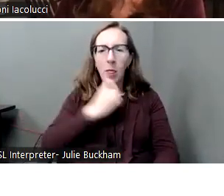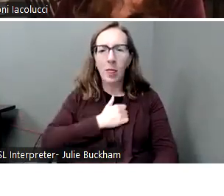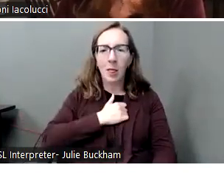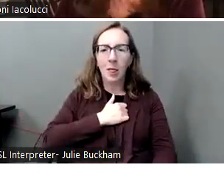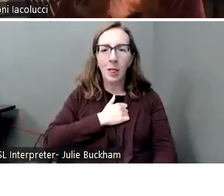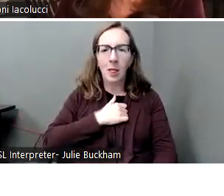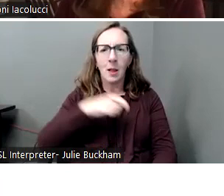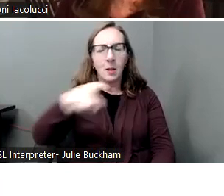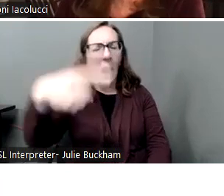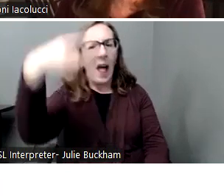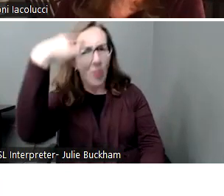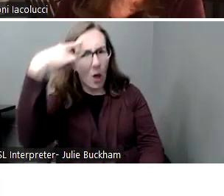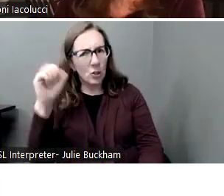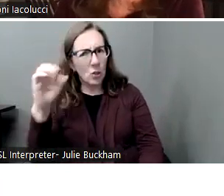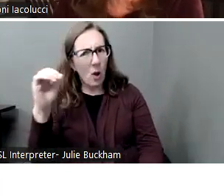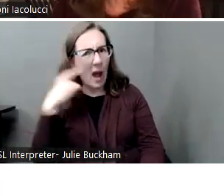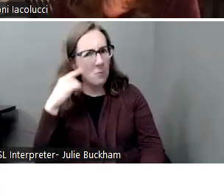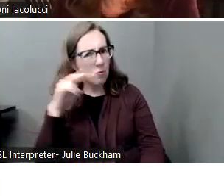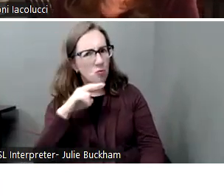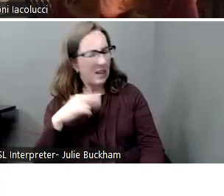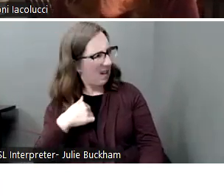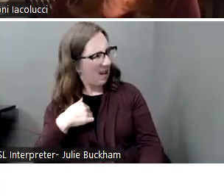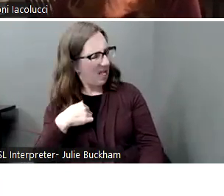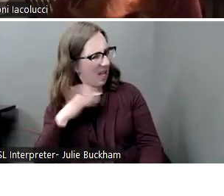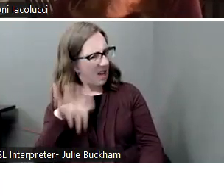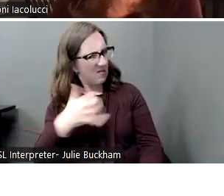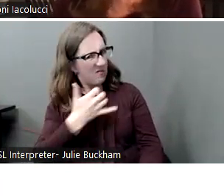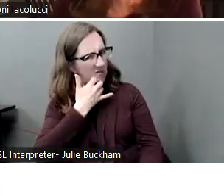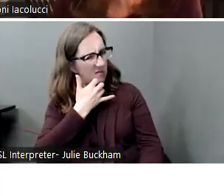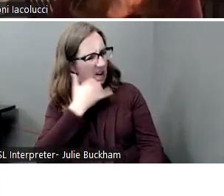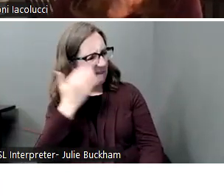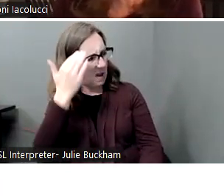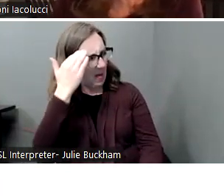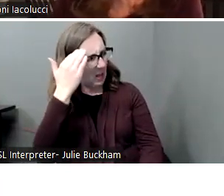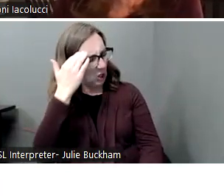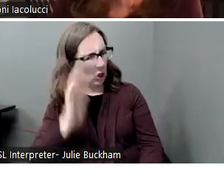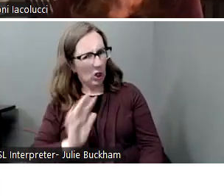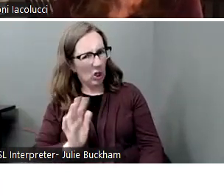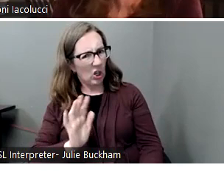thought so. I'm sitting here reading this. Okay, I'm saying this is very familiar.